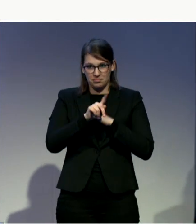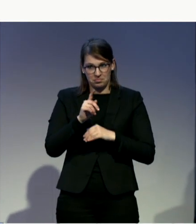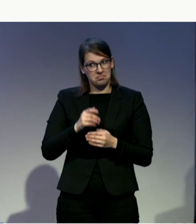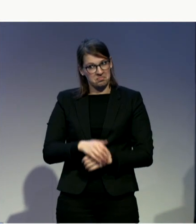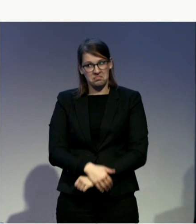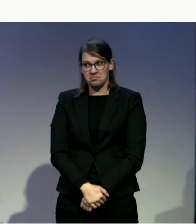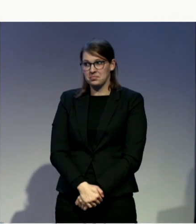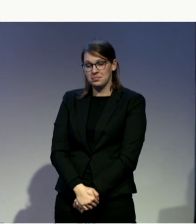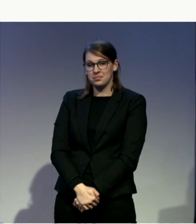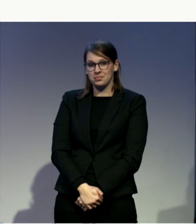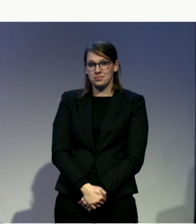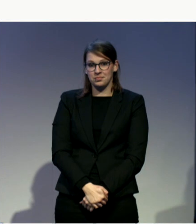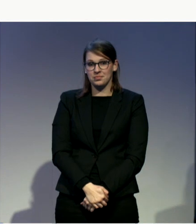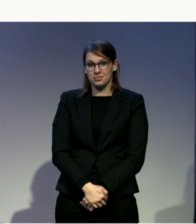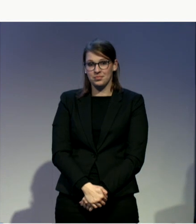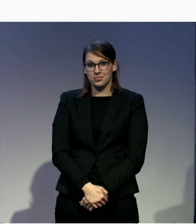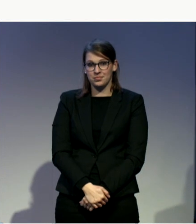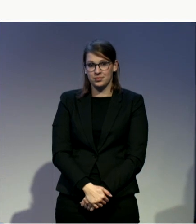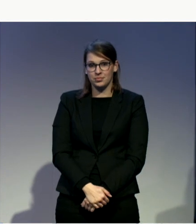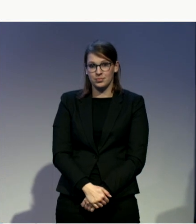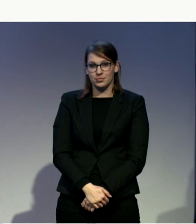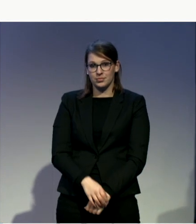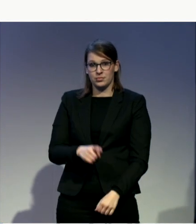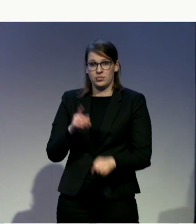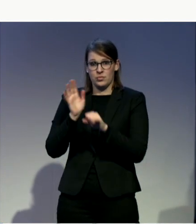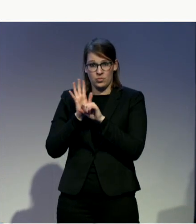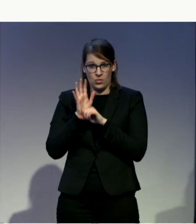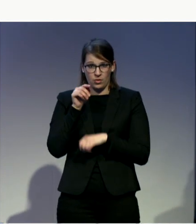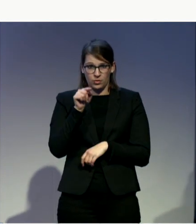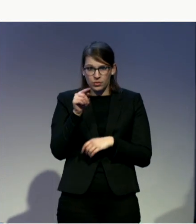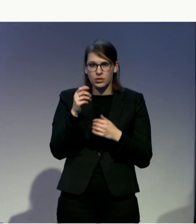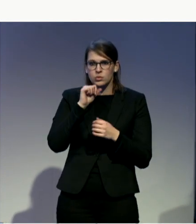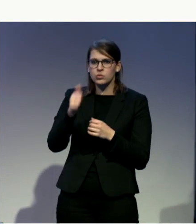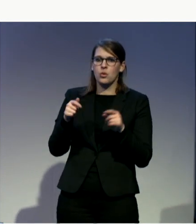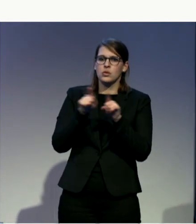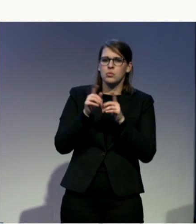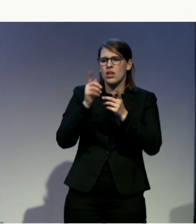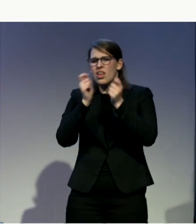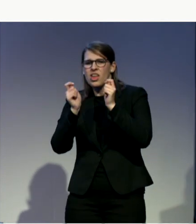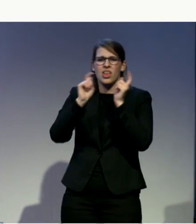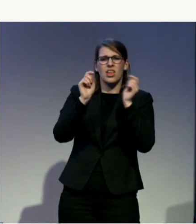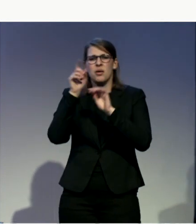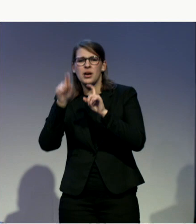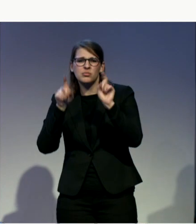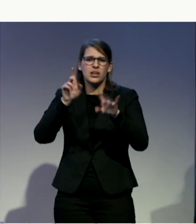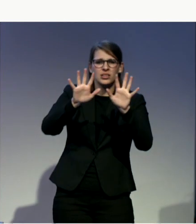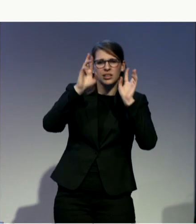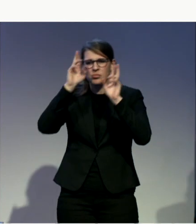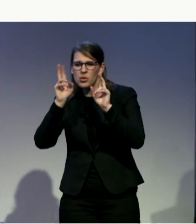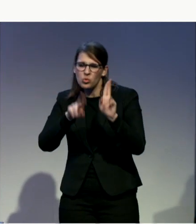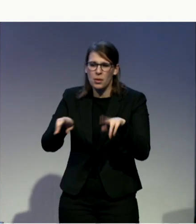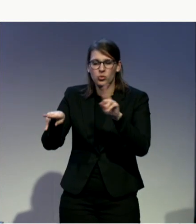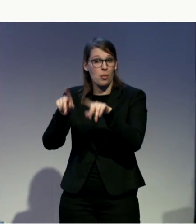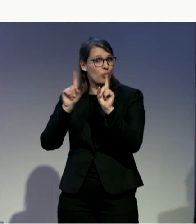film, no one is changed or tried to fit into in order to be on screen. And for me, that